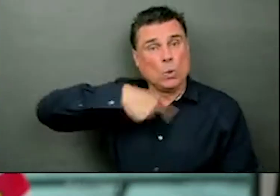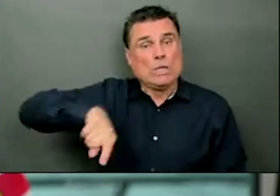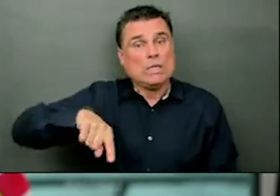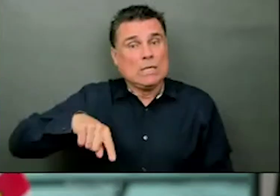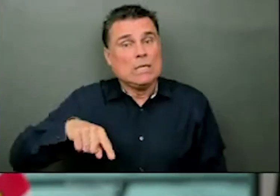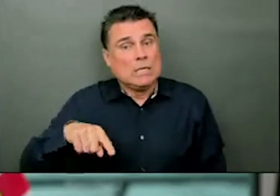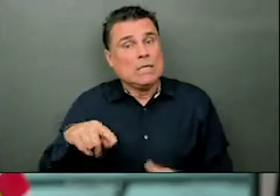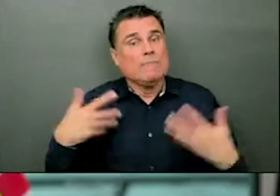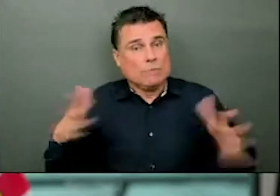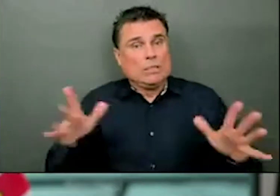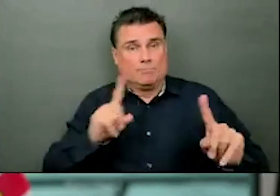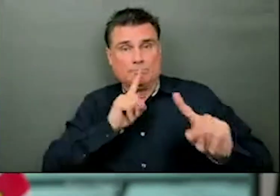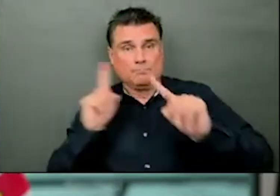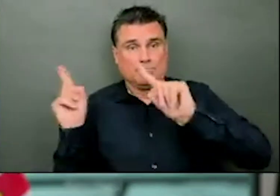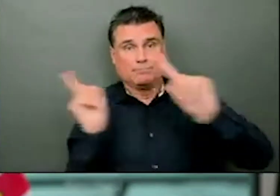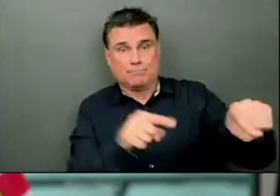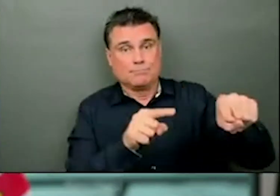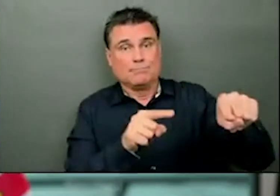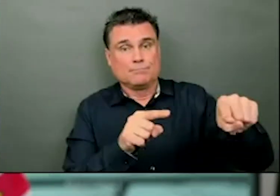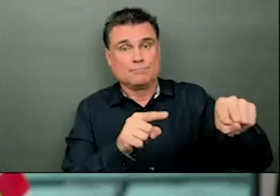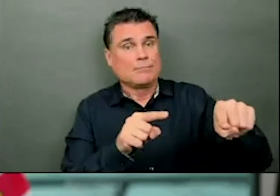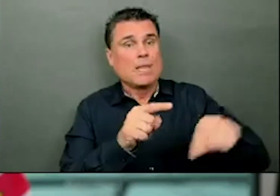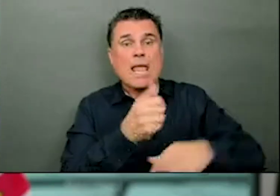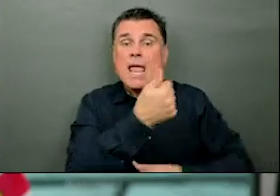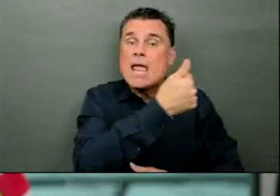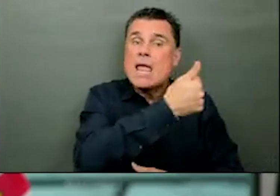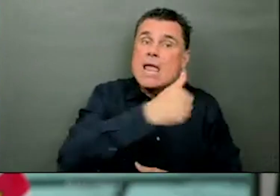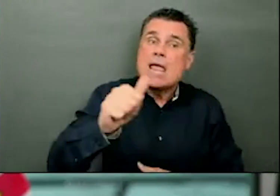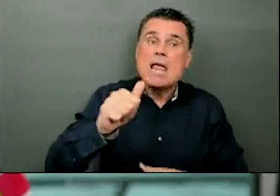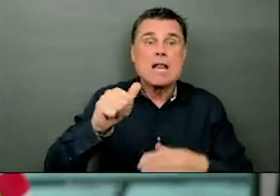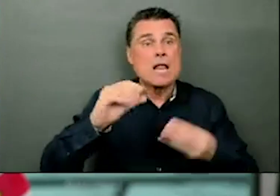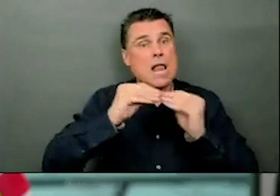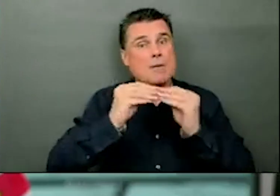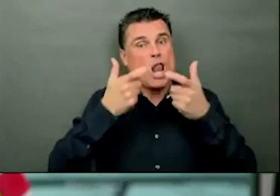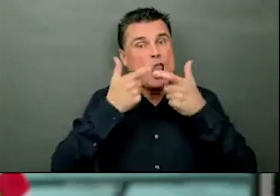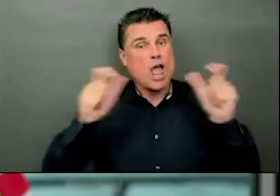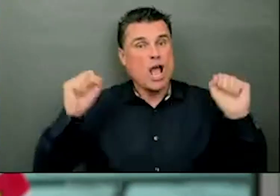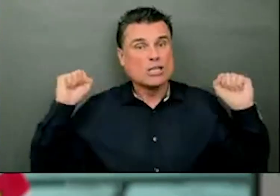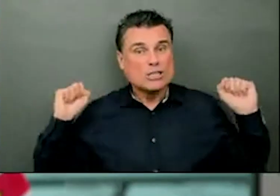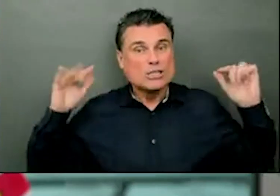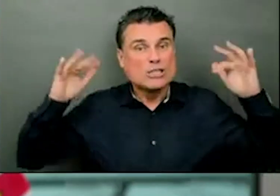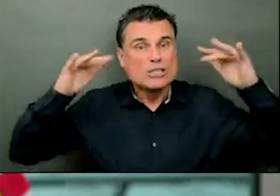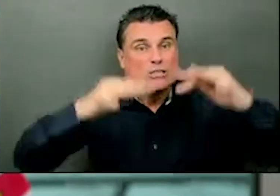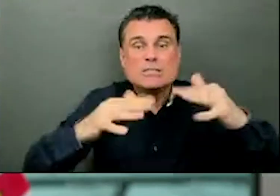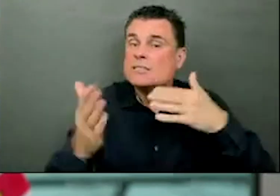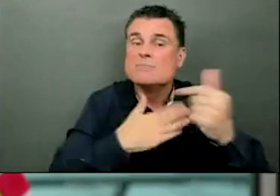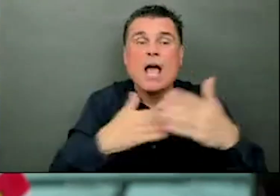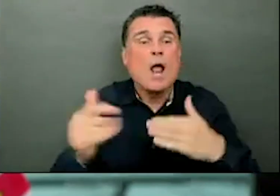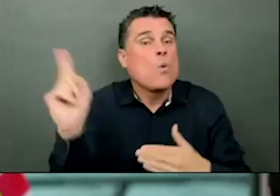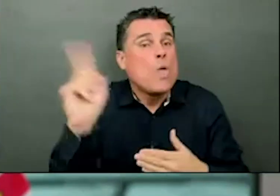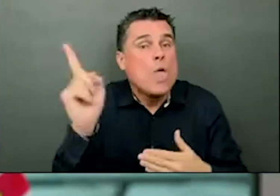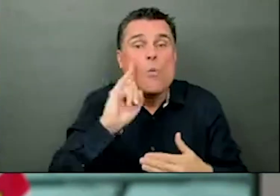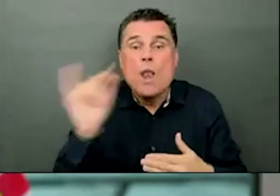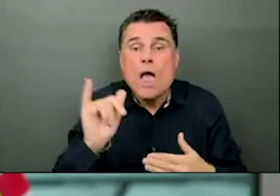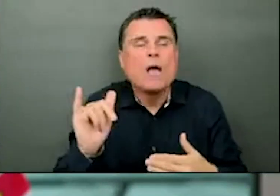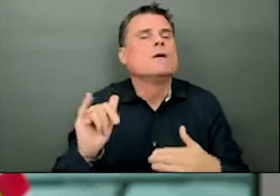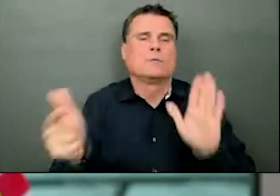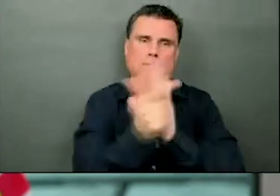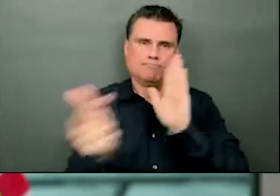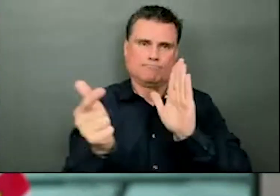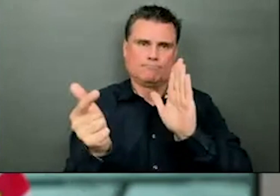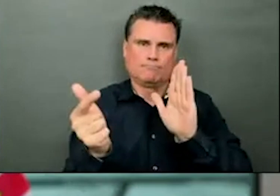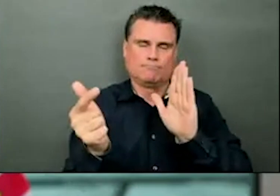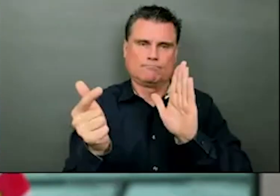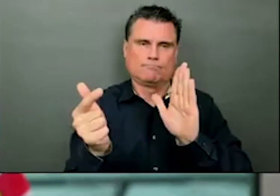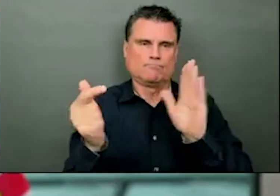was transmitted and what situations it was being transmitted last March. And then when we reopened